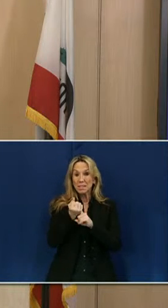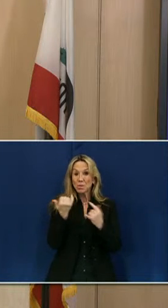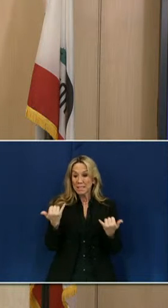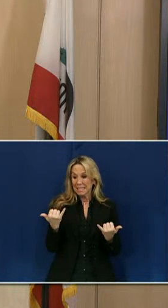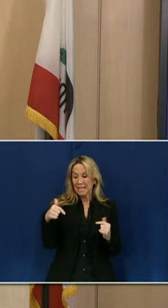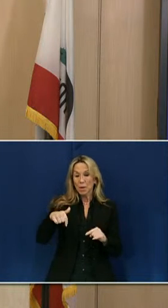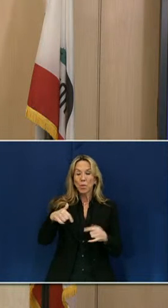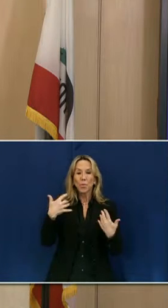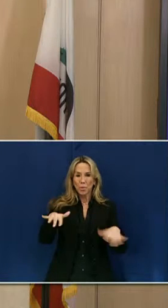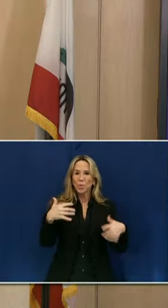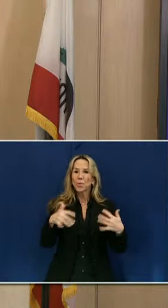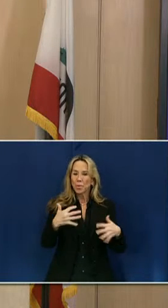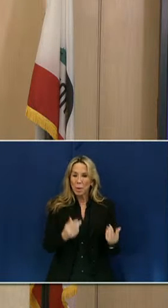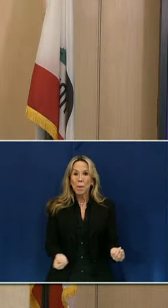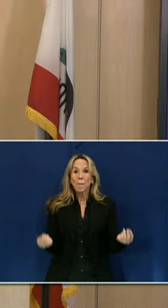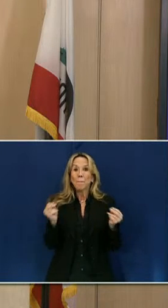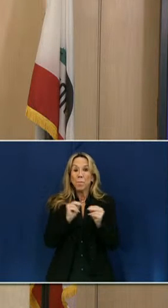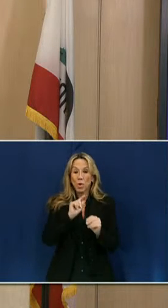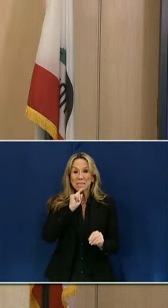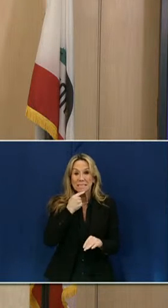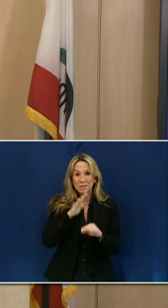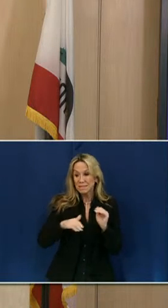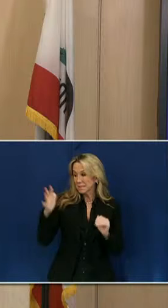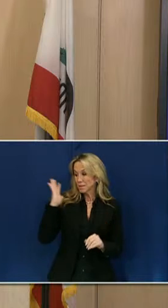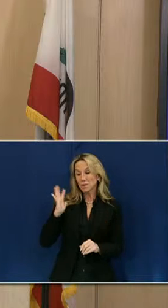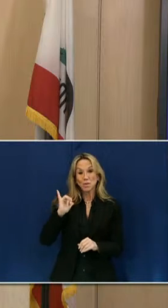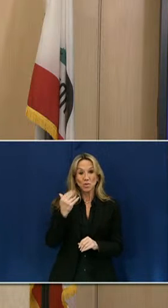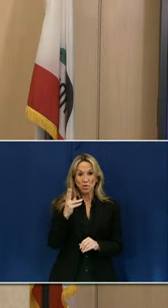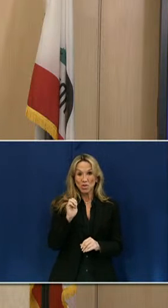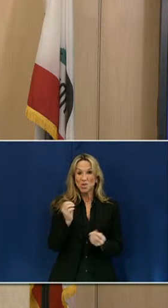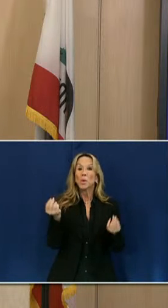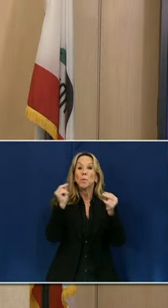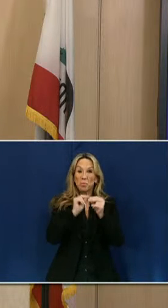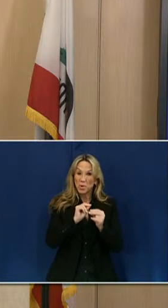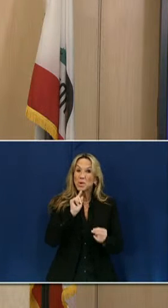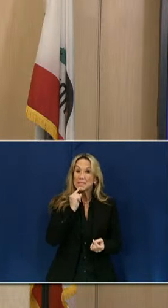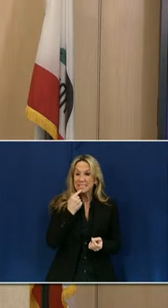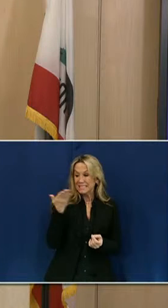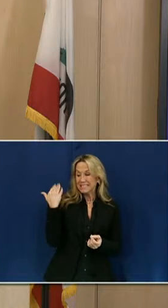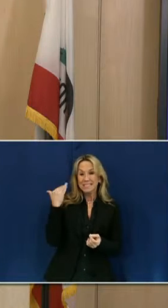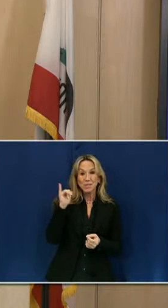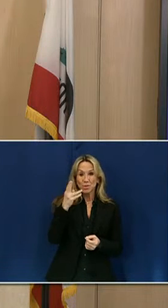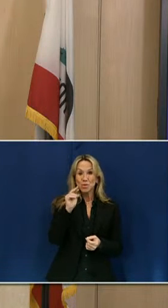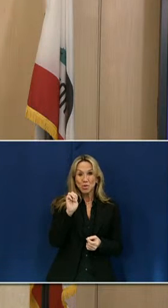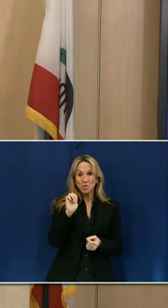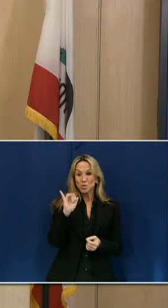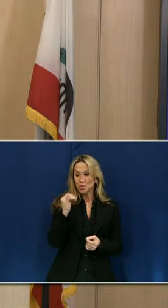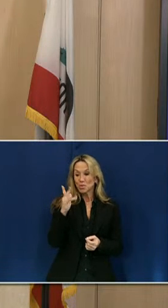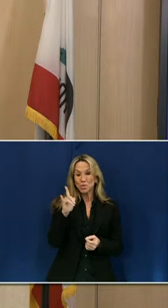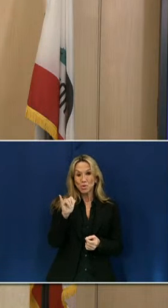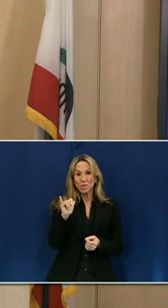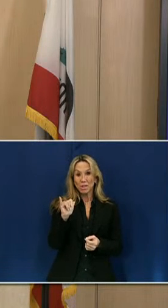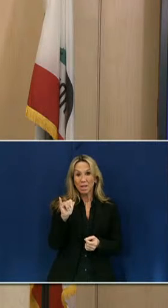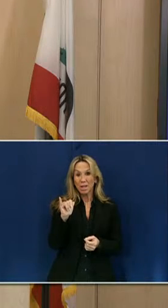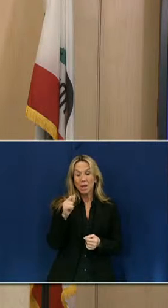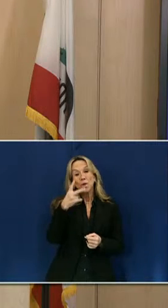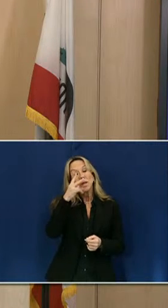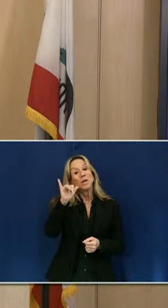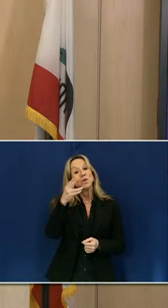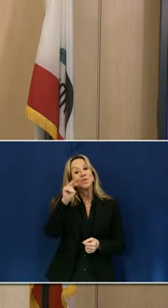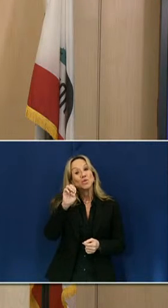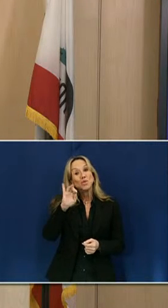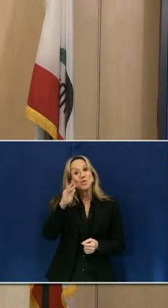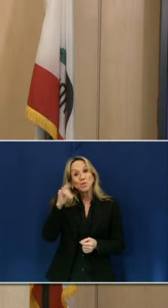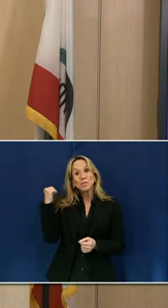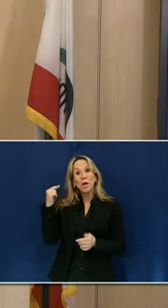significant than what we faced in June and July. We know similar actions that we took in June and July were successful. We simply have to repeat